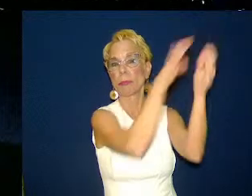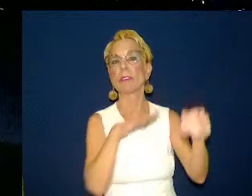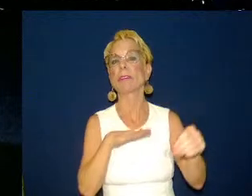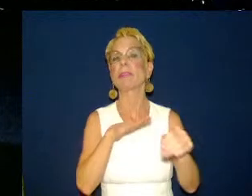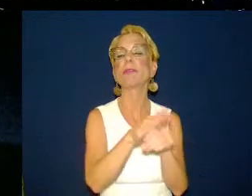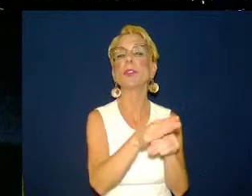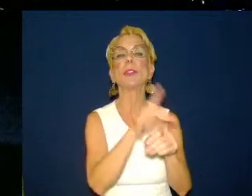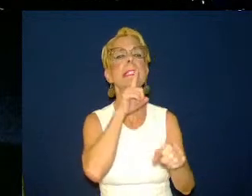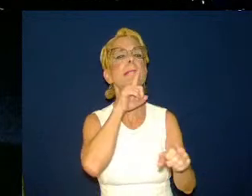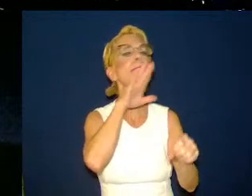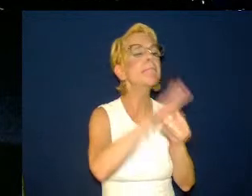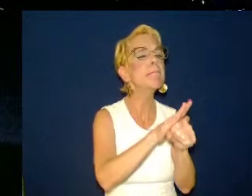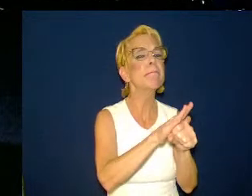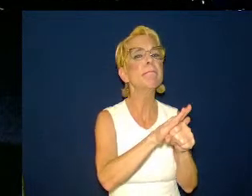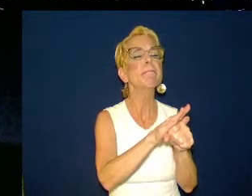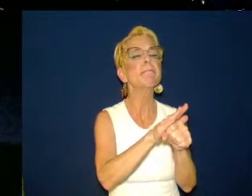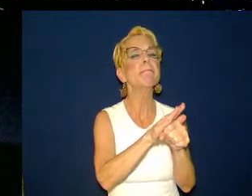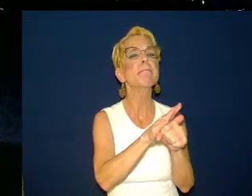the church today.